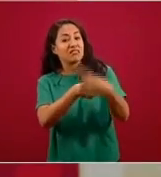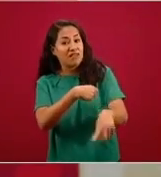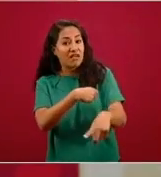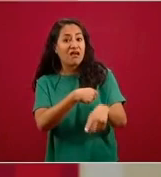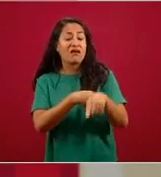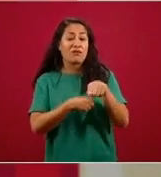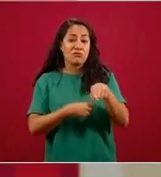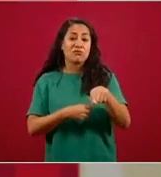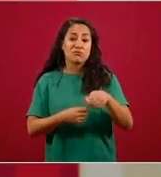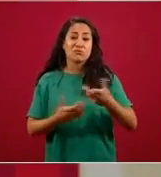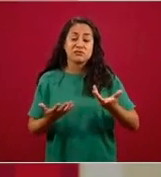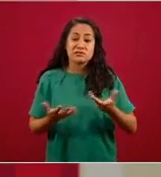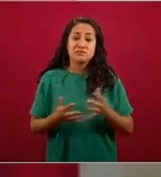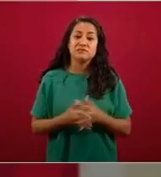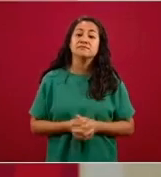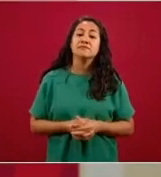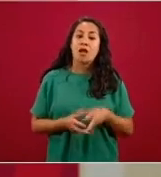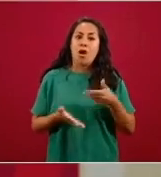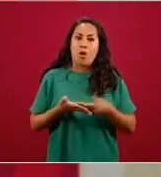had important